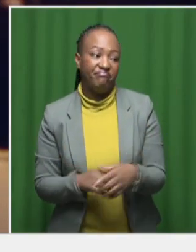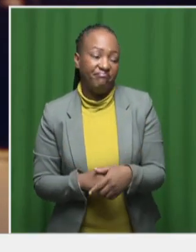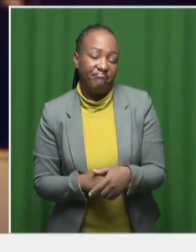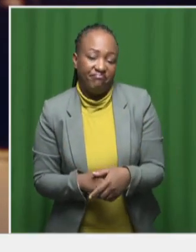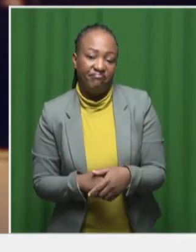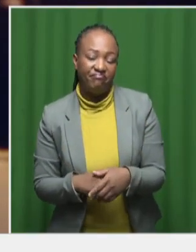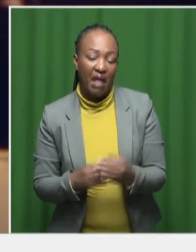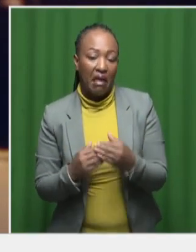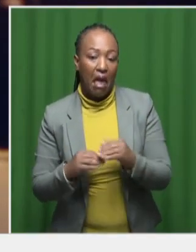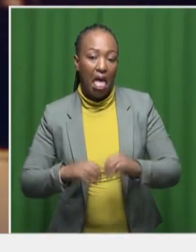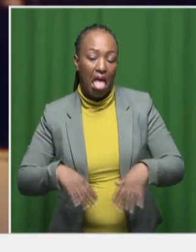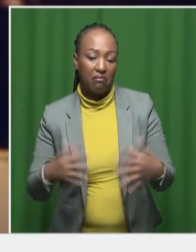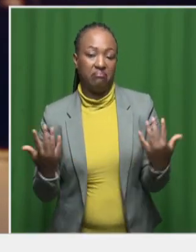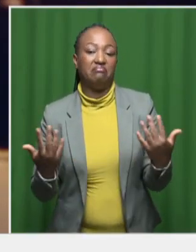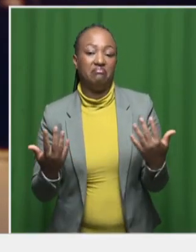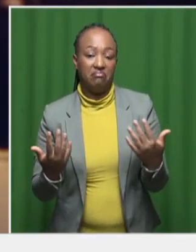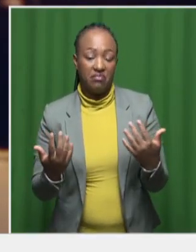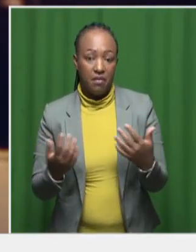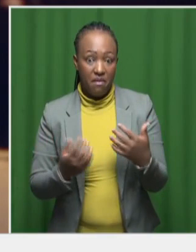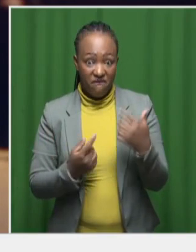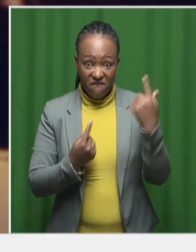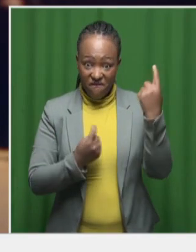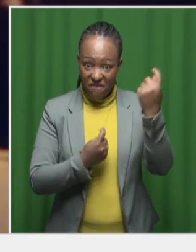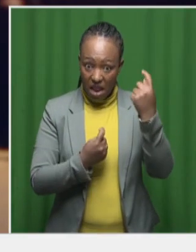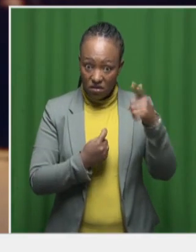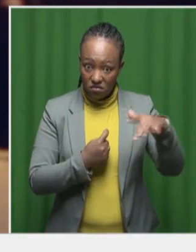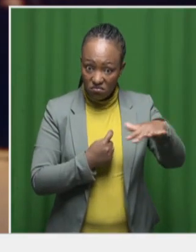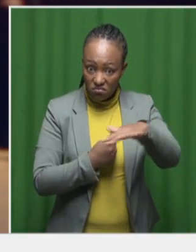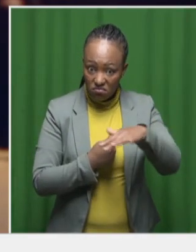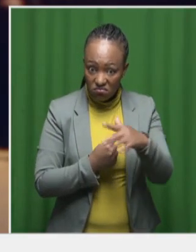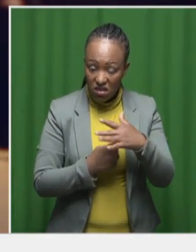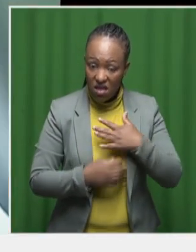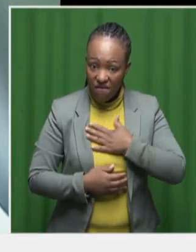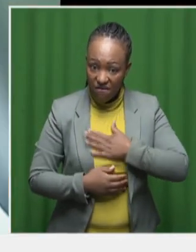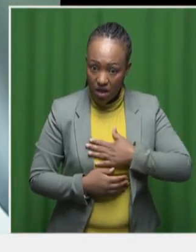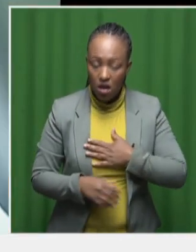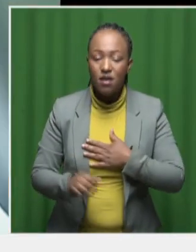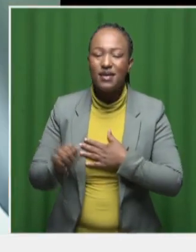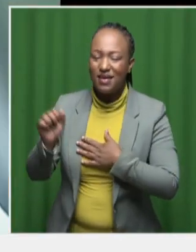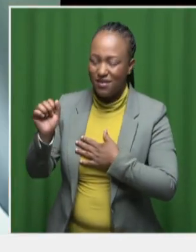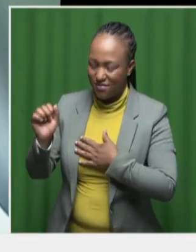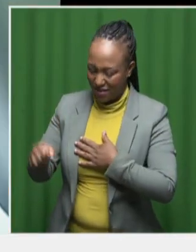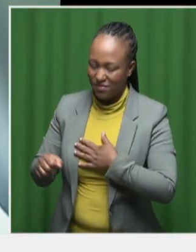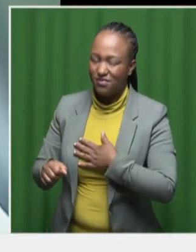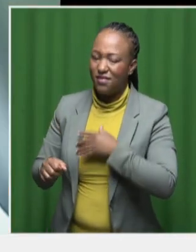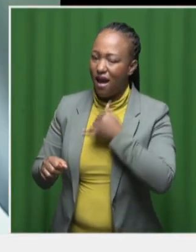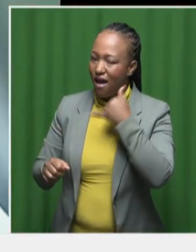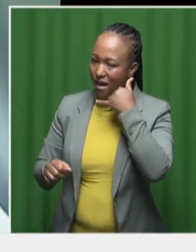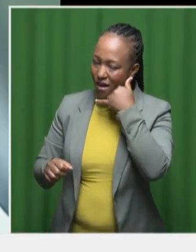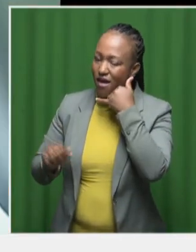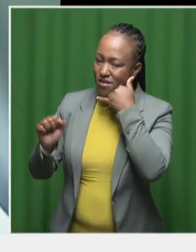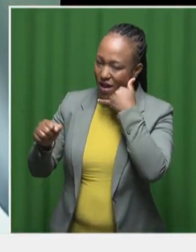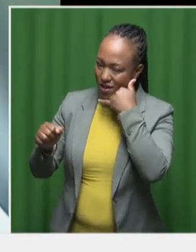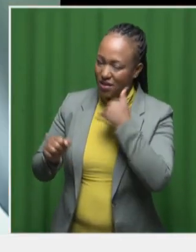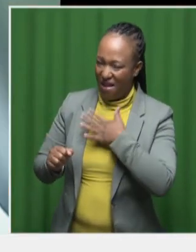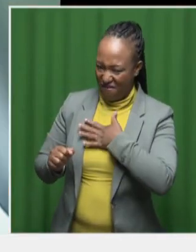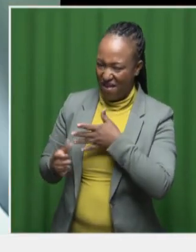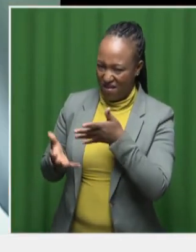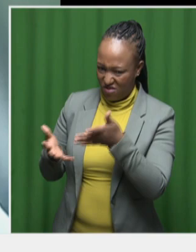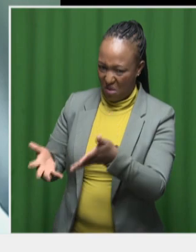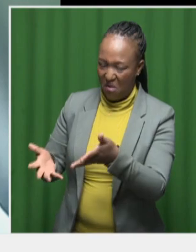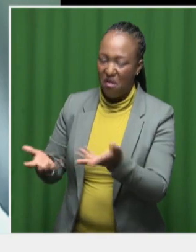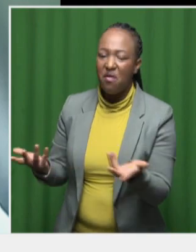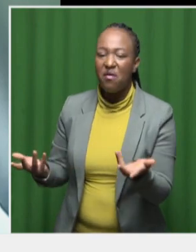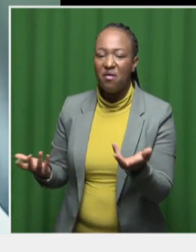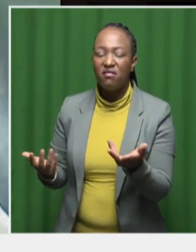I mean, is that how the villagers are feeling right now? That is exactly how they're feeling right now. It's exactly how they're